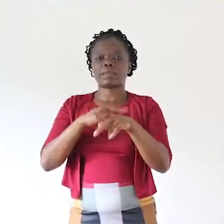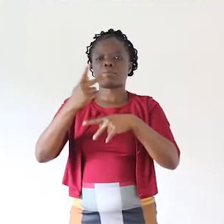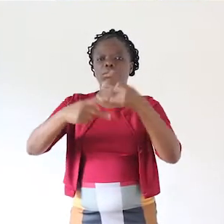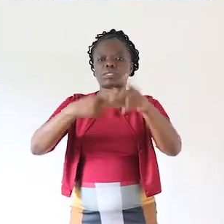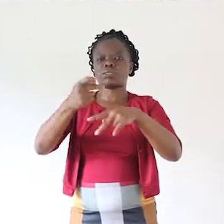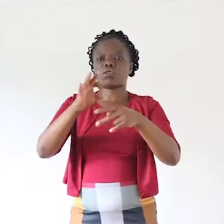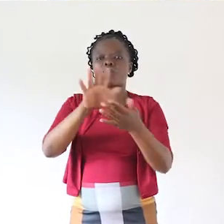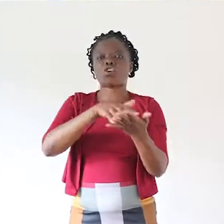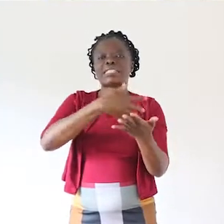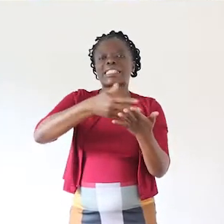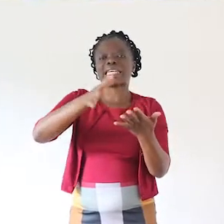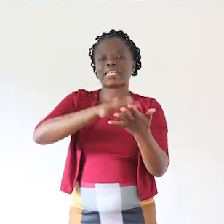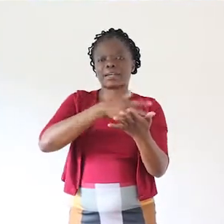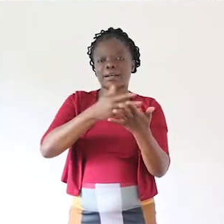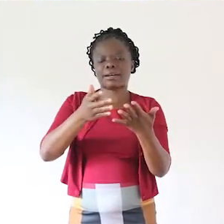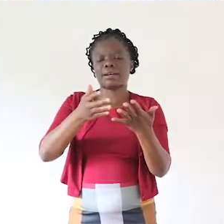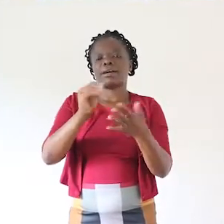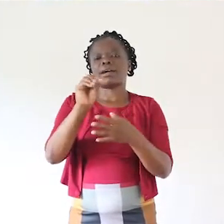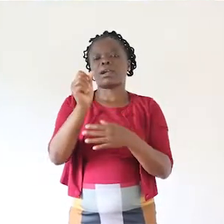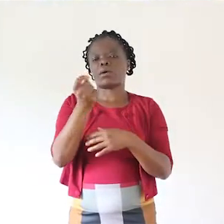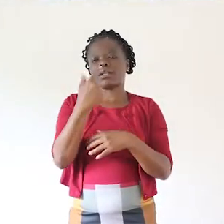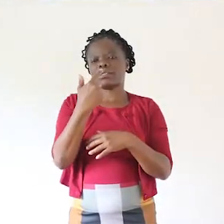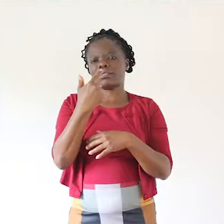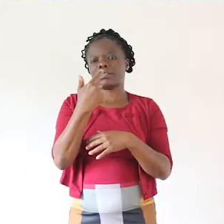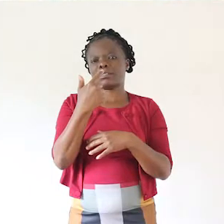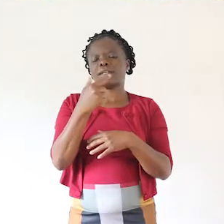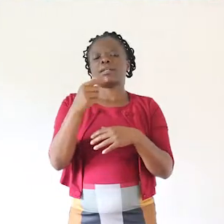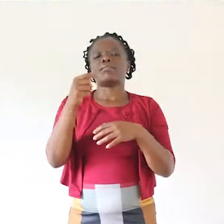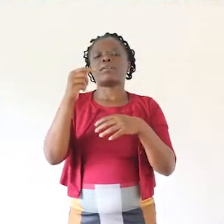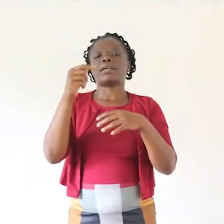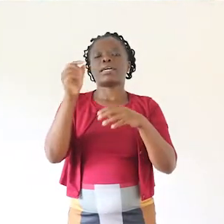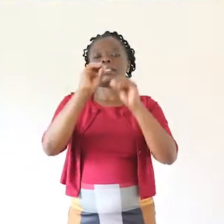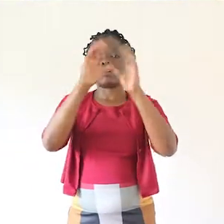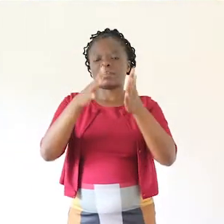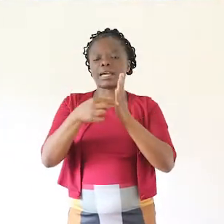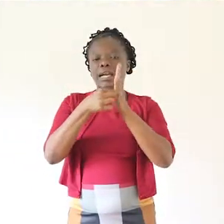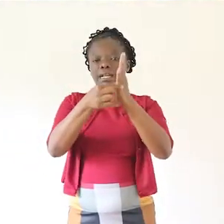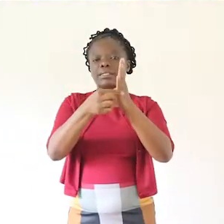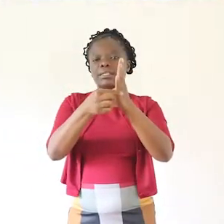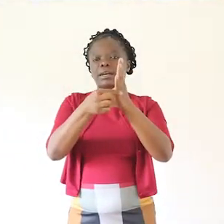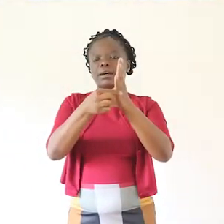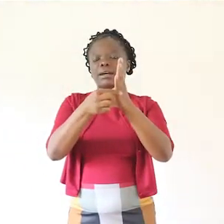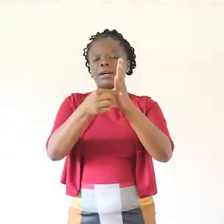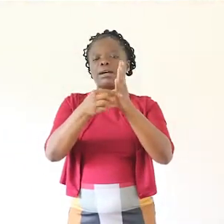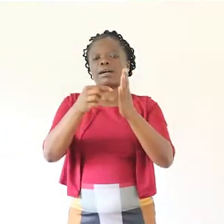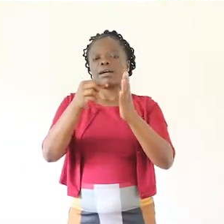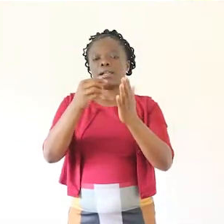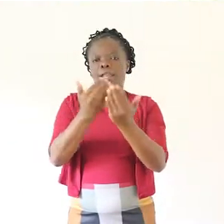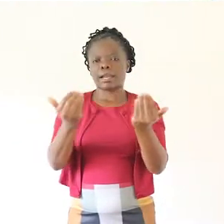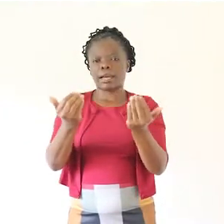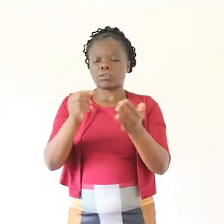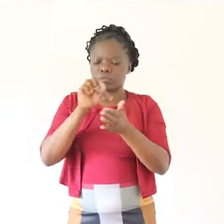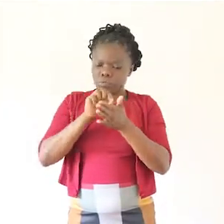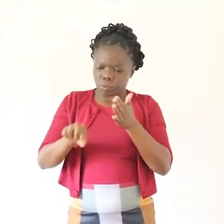the process of roasting groundnuts. The intervener guides the learner to light the stove